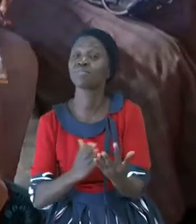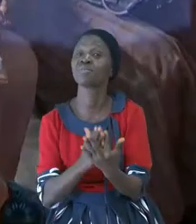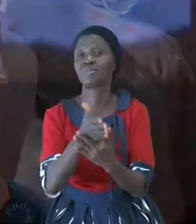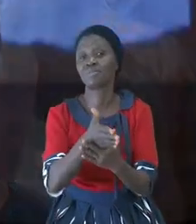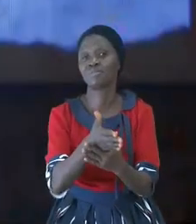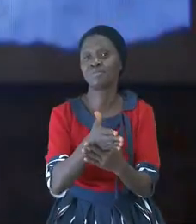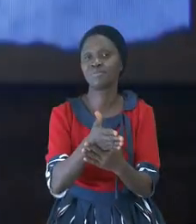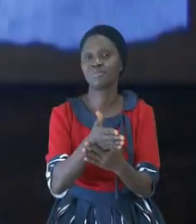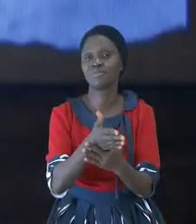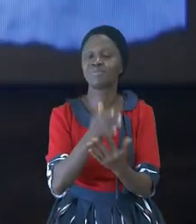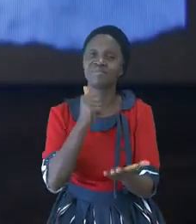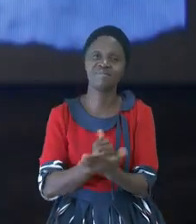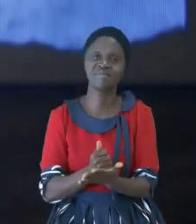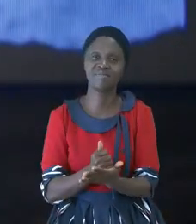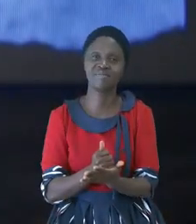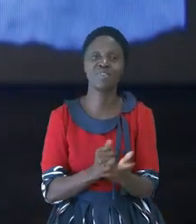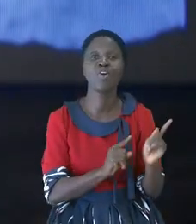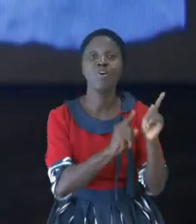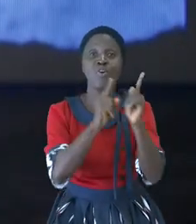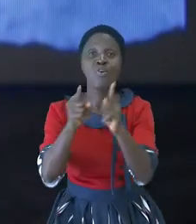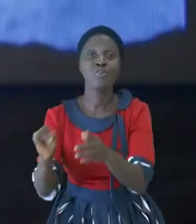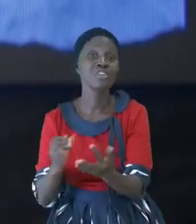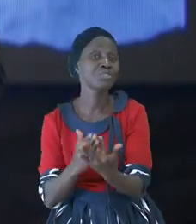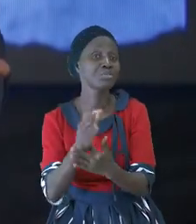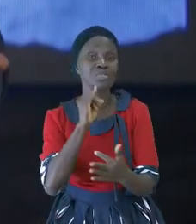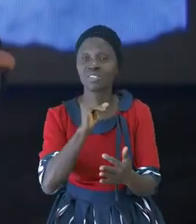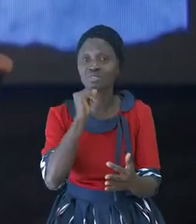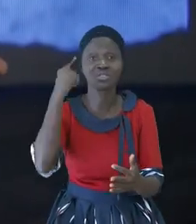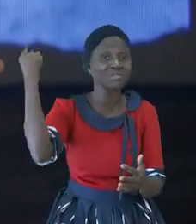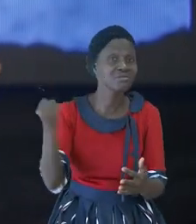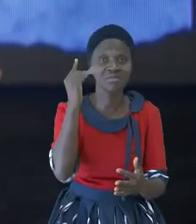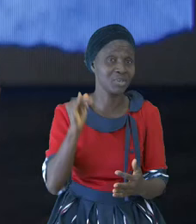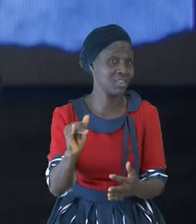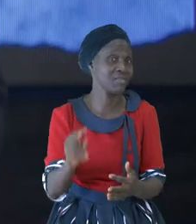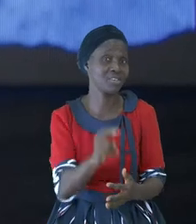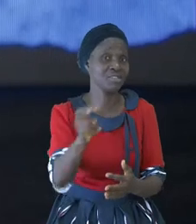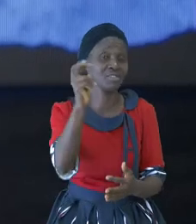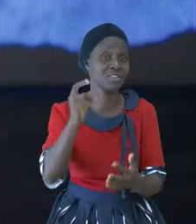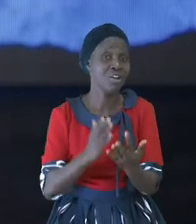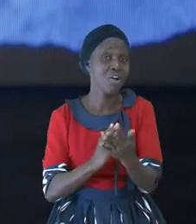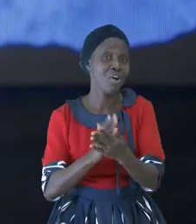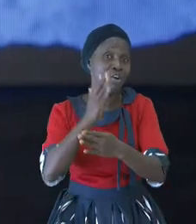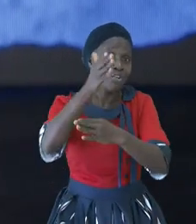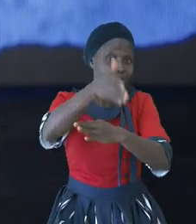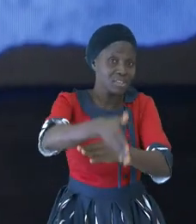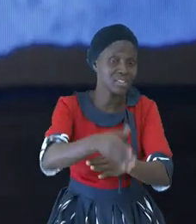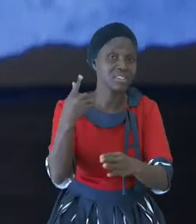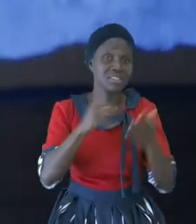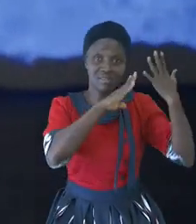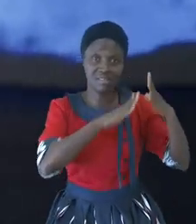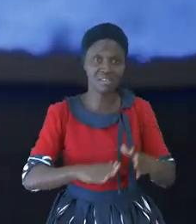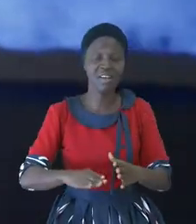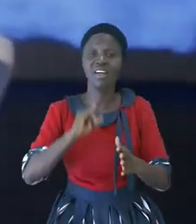a forever journey. Crossing the river is not a forever journey. That